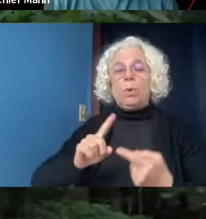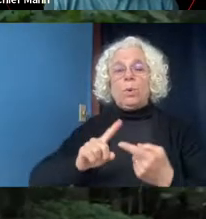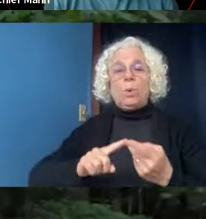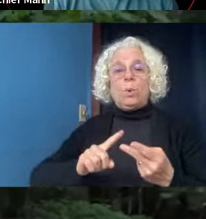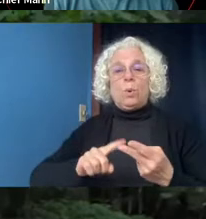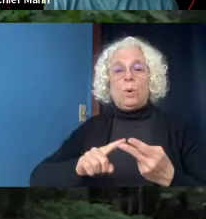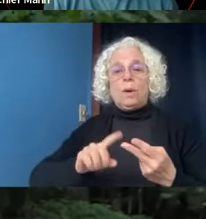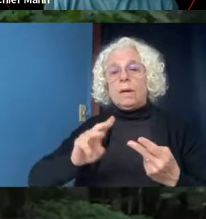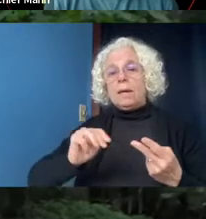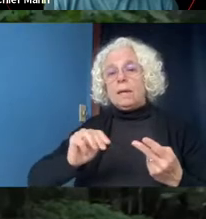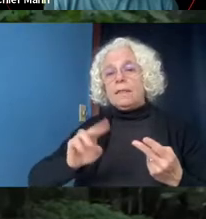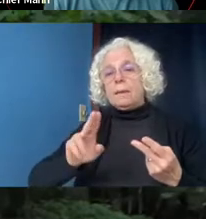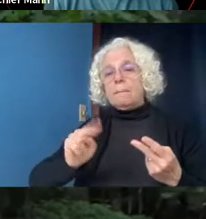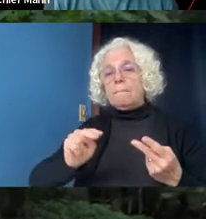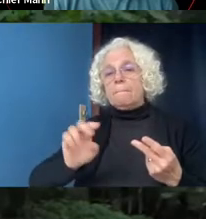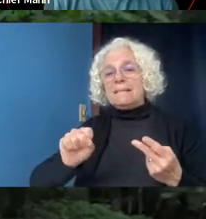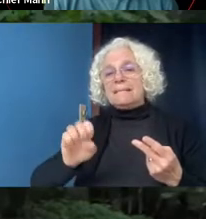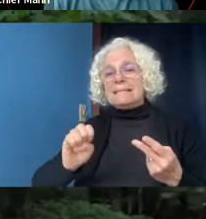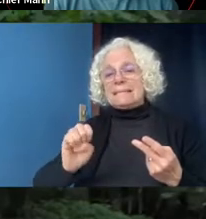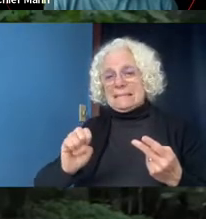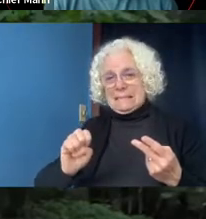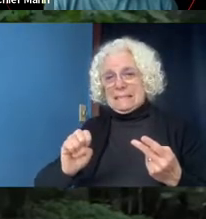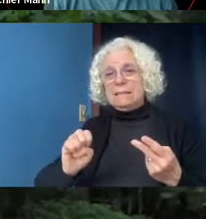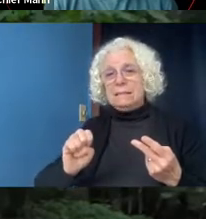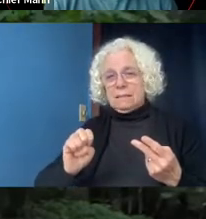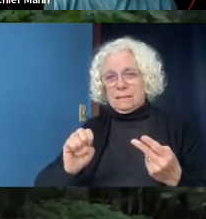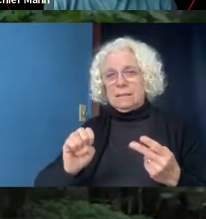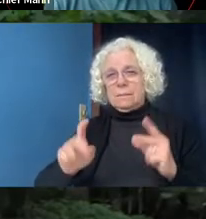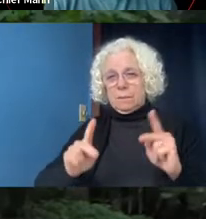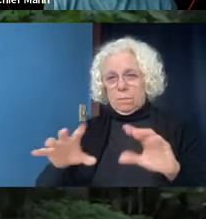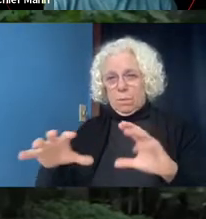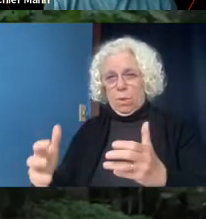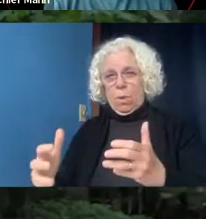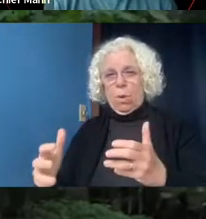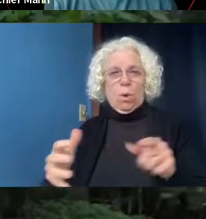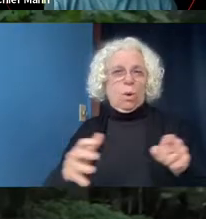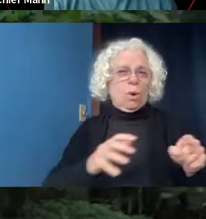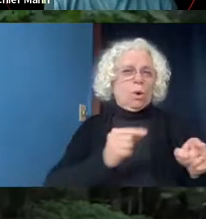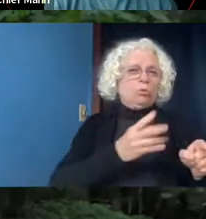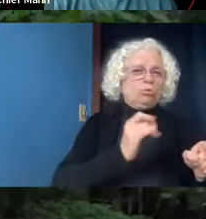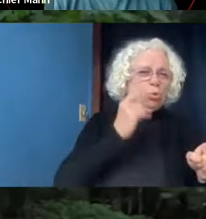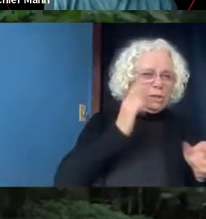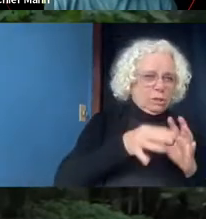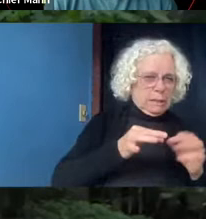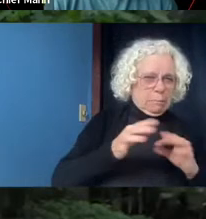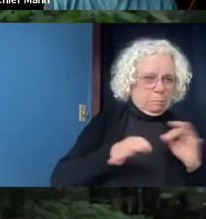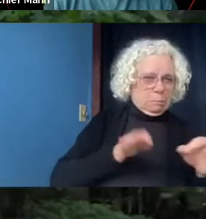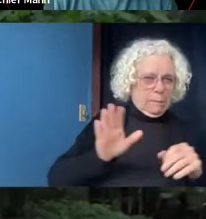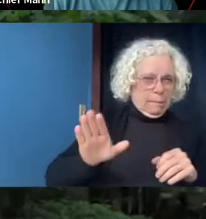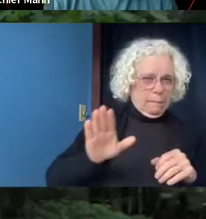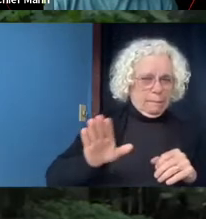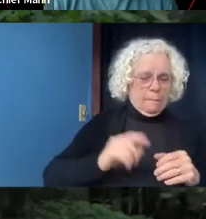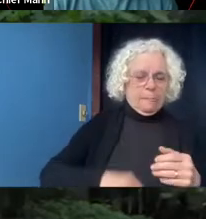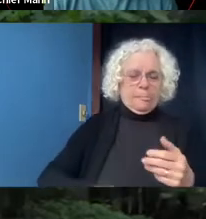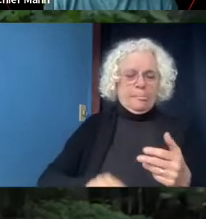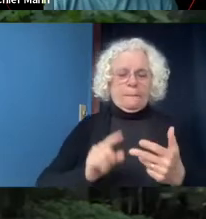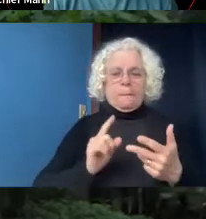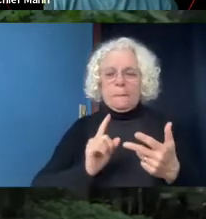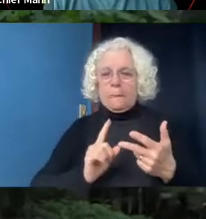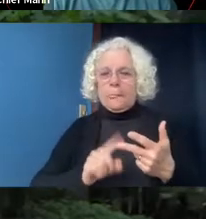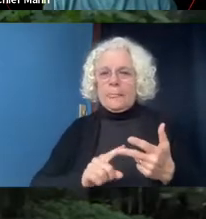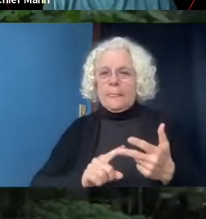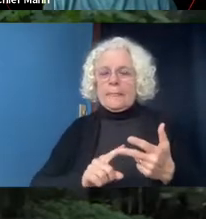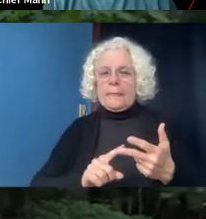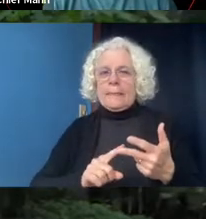Munsee territory that you heard George speak of. It will take